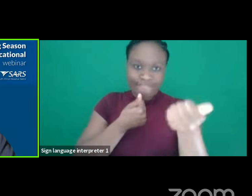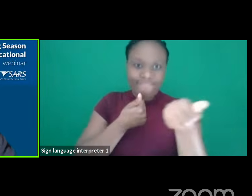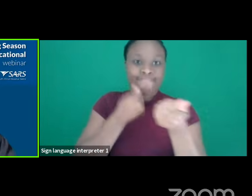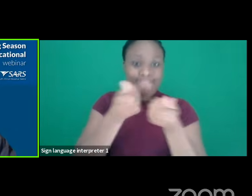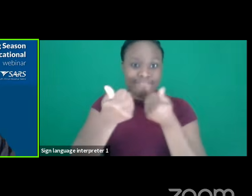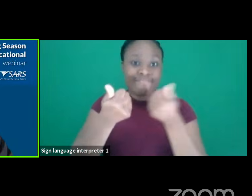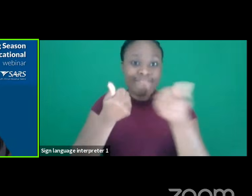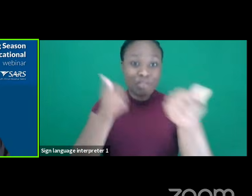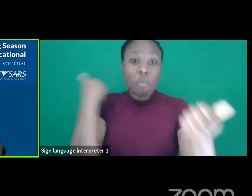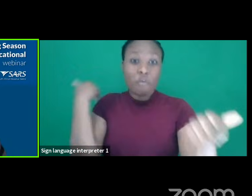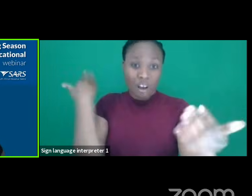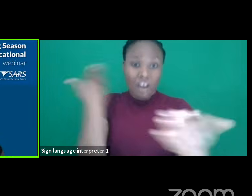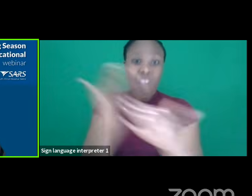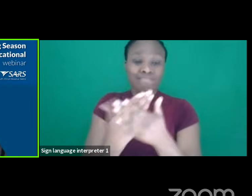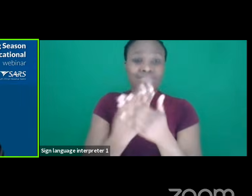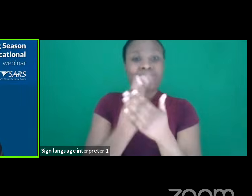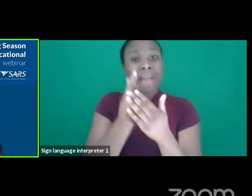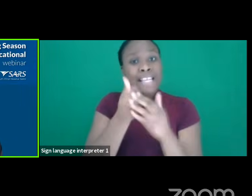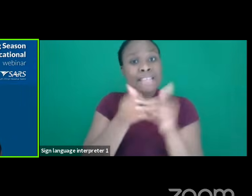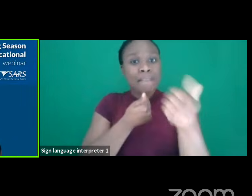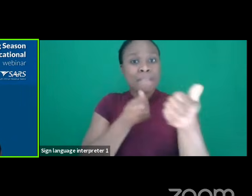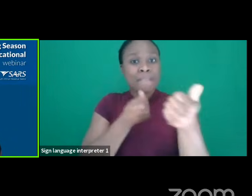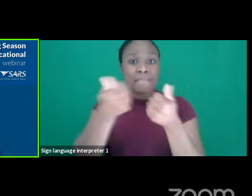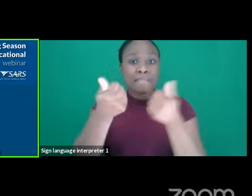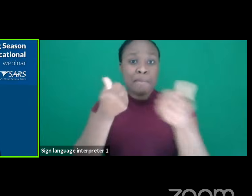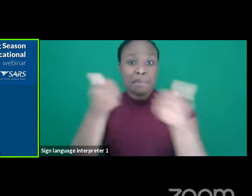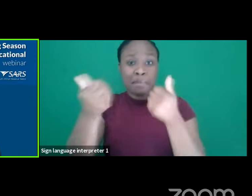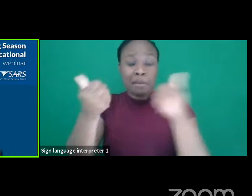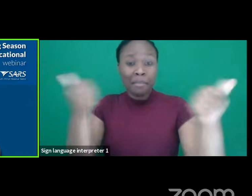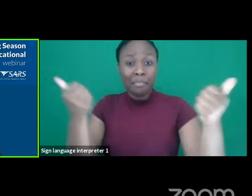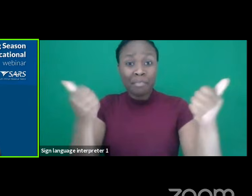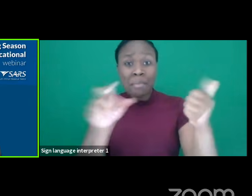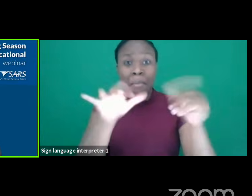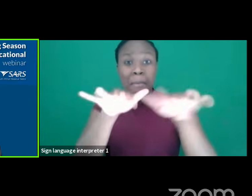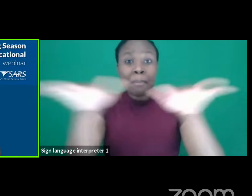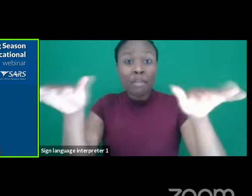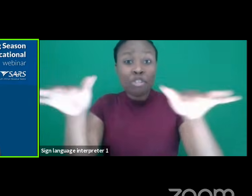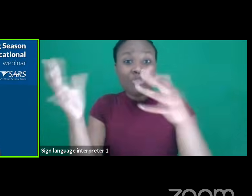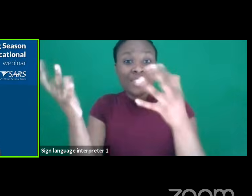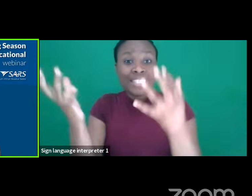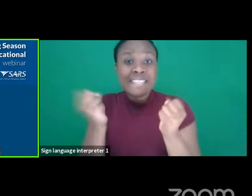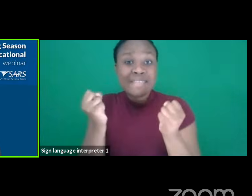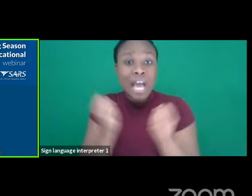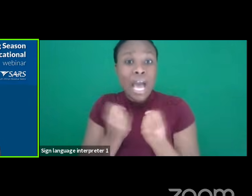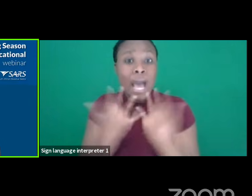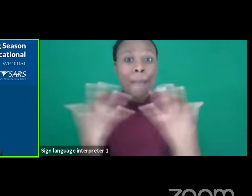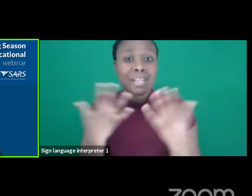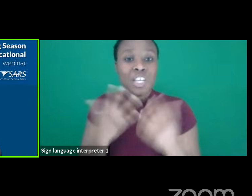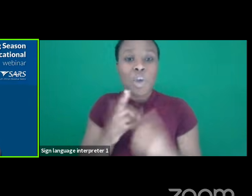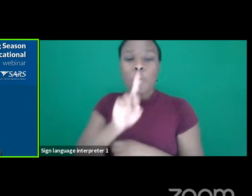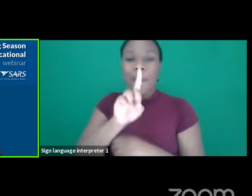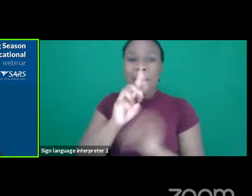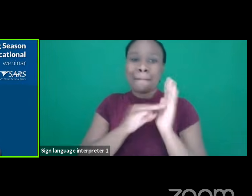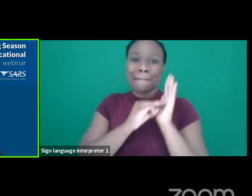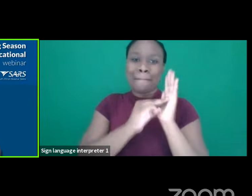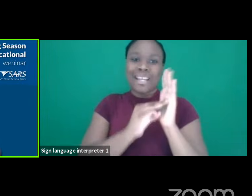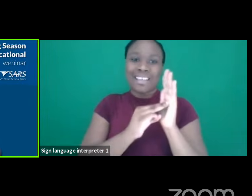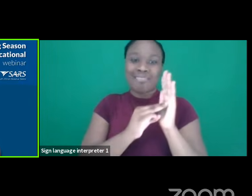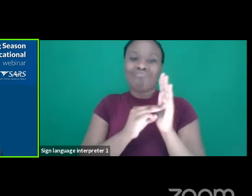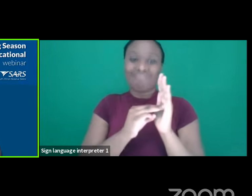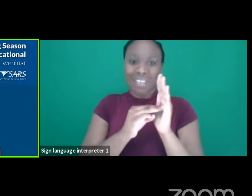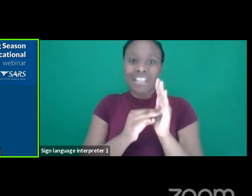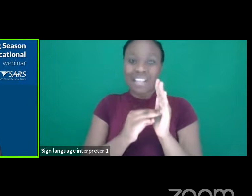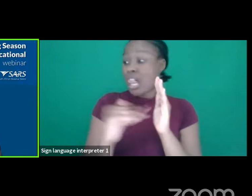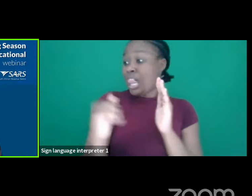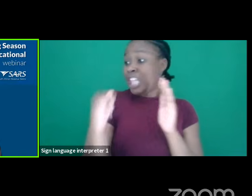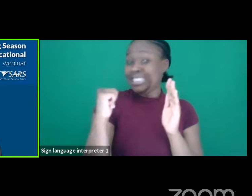You know, this has been paid to more than 1 million taxpayers once again as of the close of business yesterday.